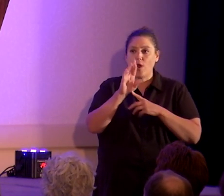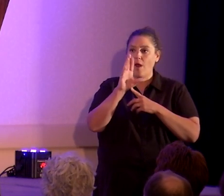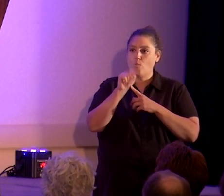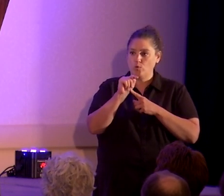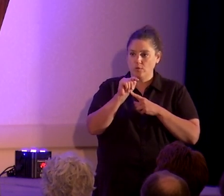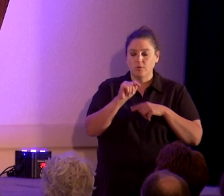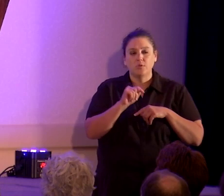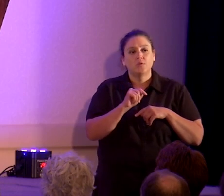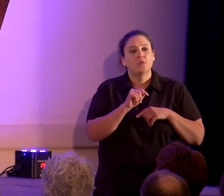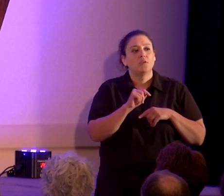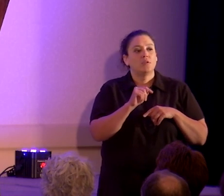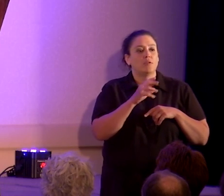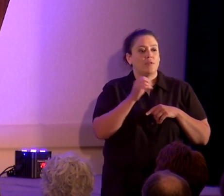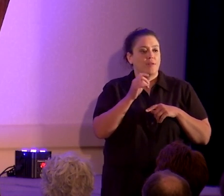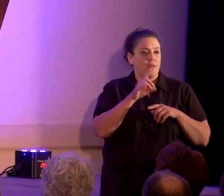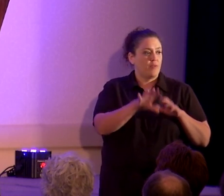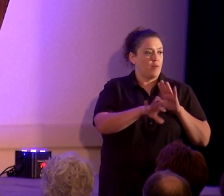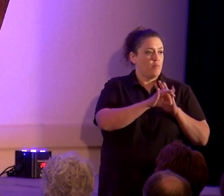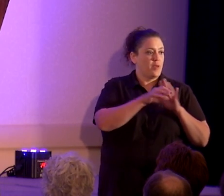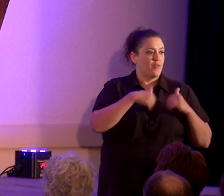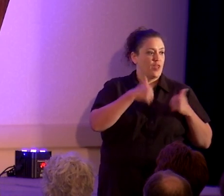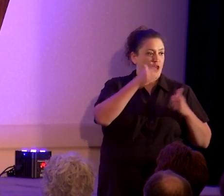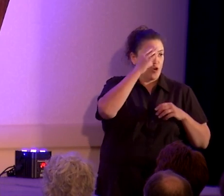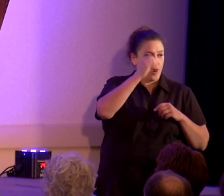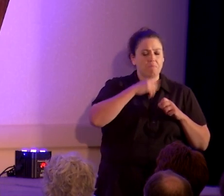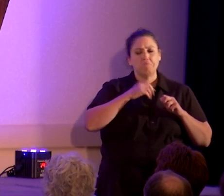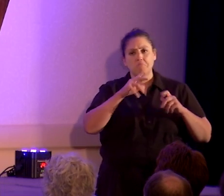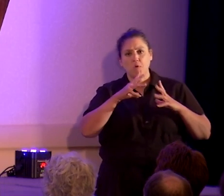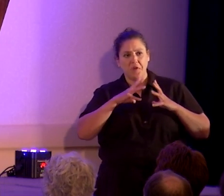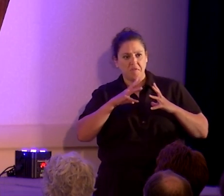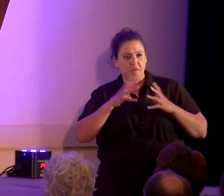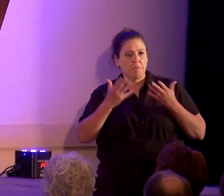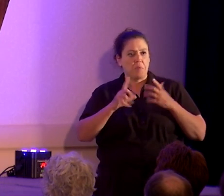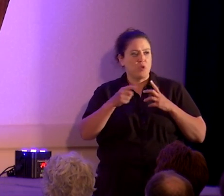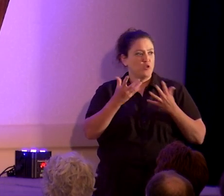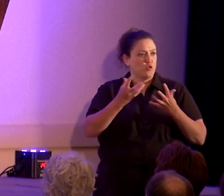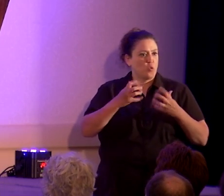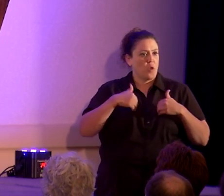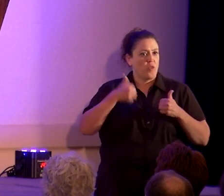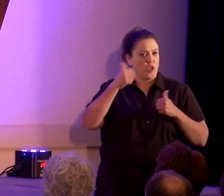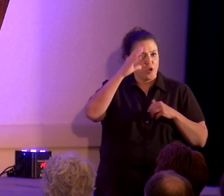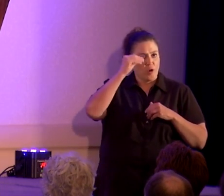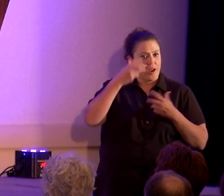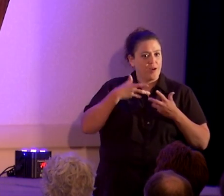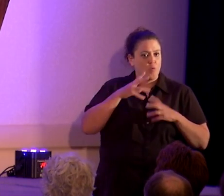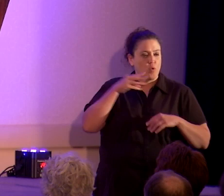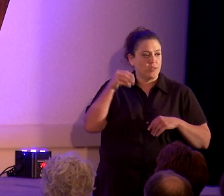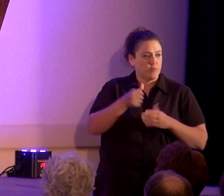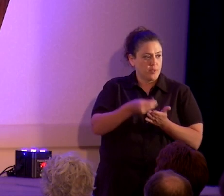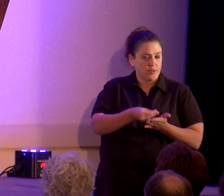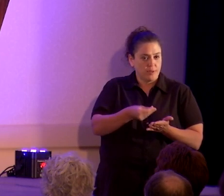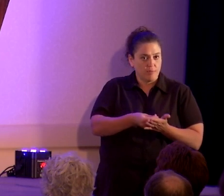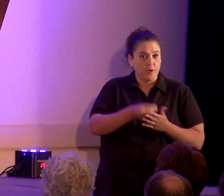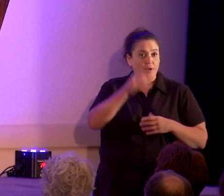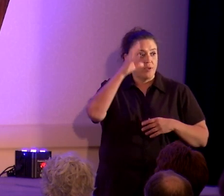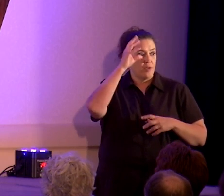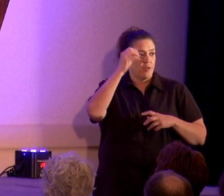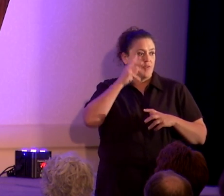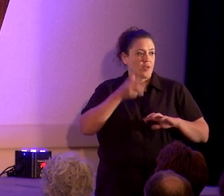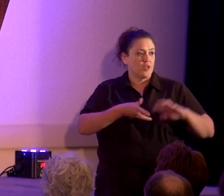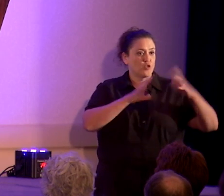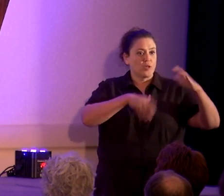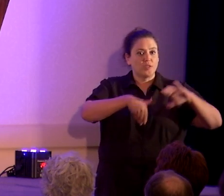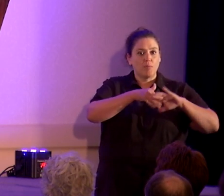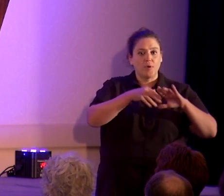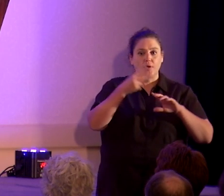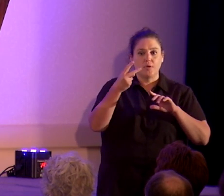there. And they went with a younger guy. It's like, okay, fine, whatever. Maybe they just wanted a younger guy. They just didn't want to spend the money. The guy ends up shanking a punt 2 weeks later,